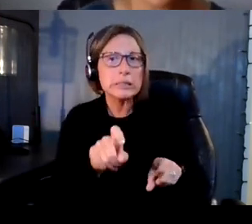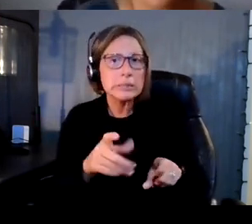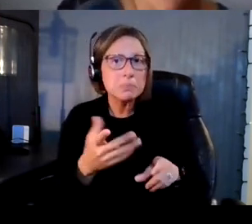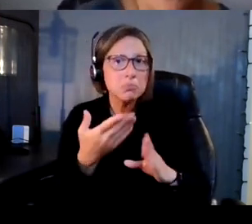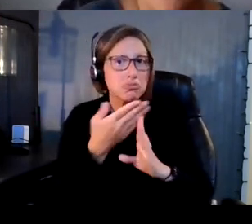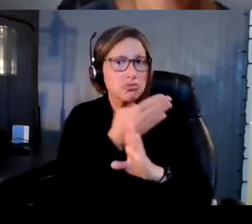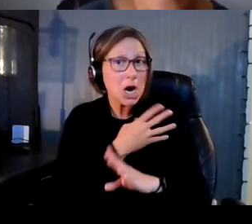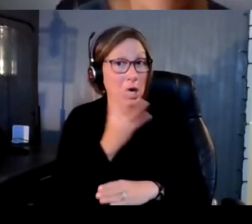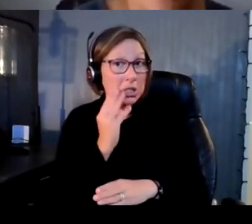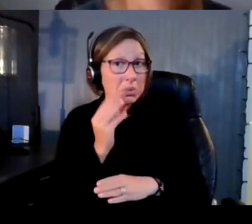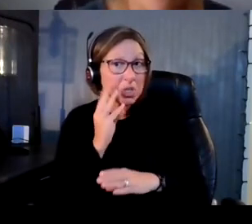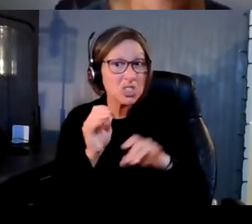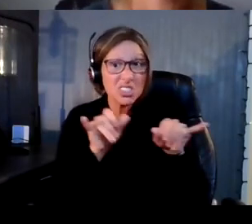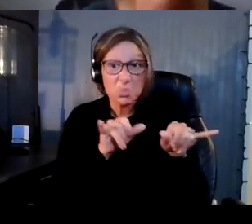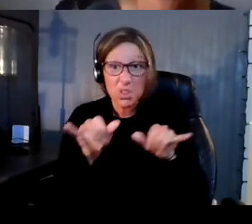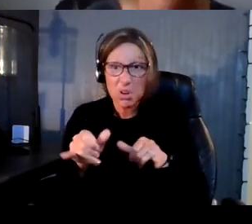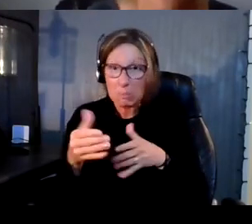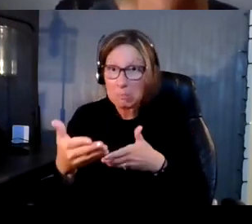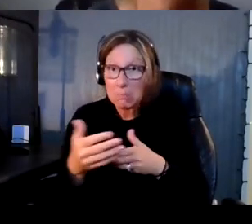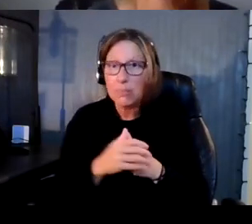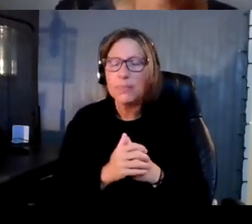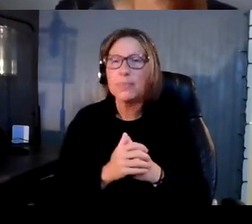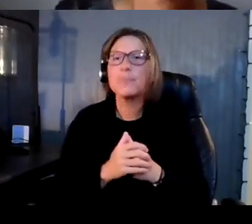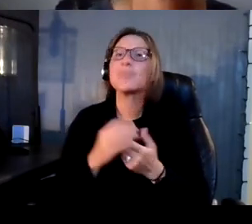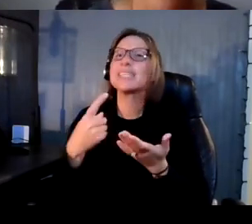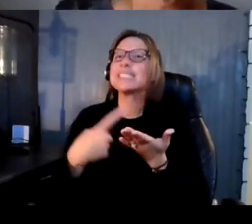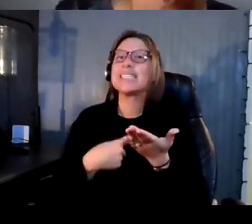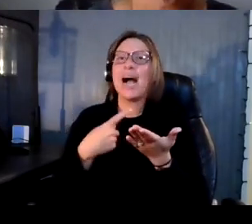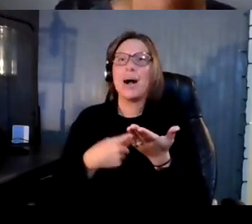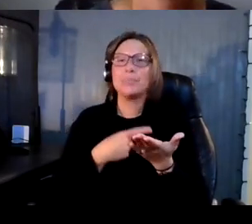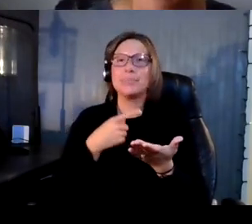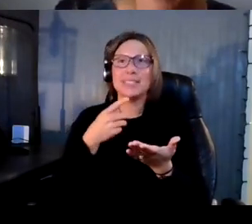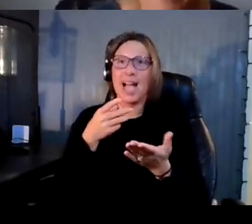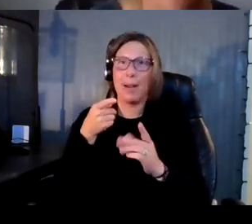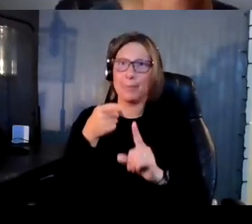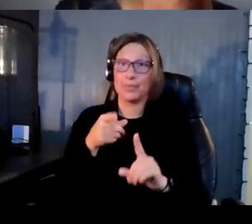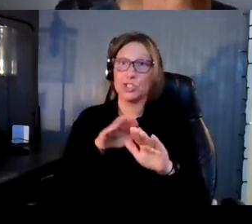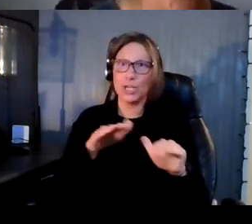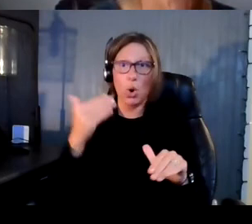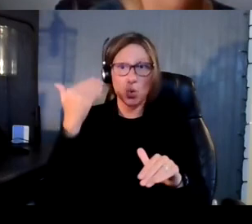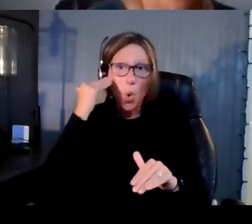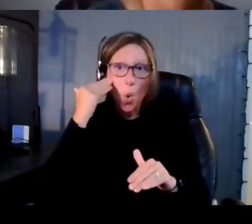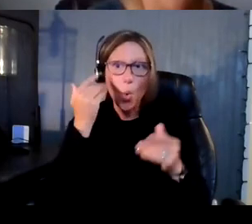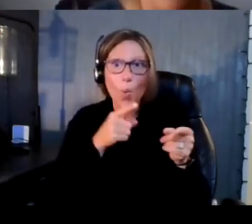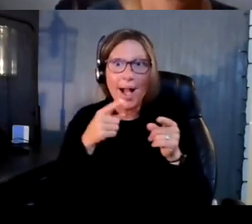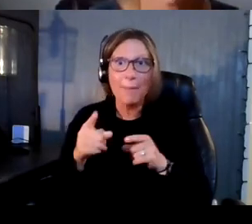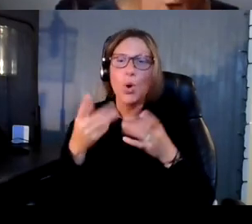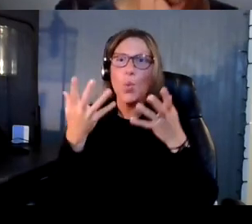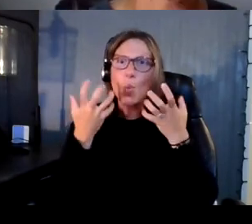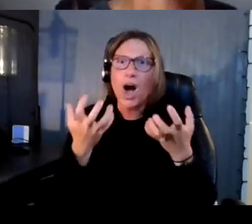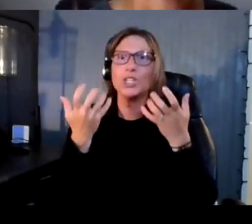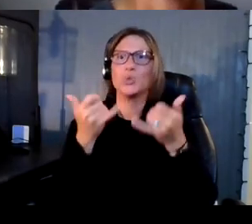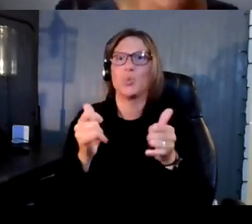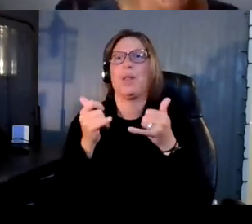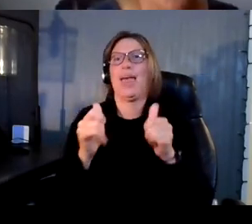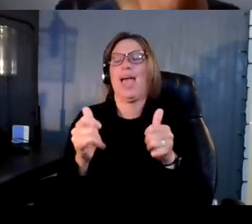prior experience, because sometimes they're very well know what's happening and they want you to play with them, want